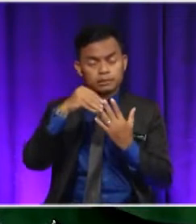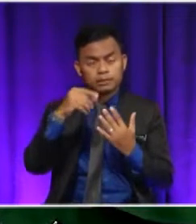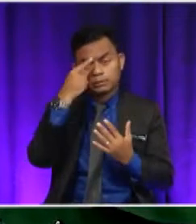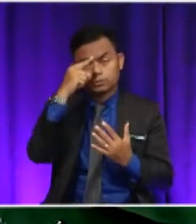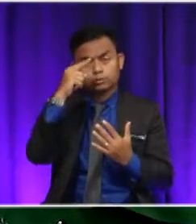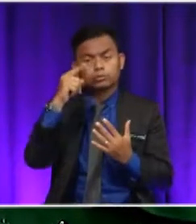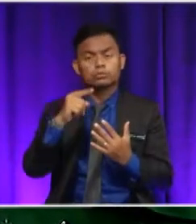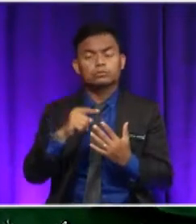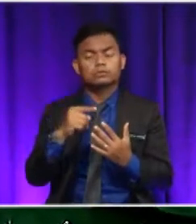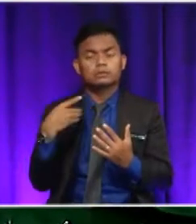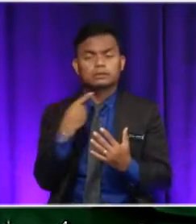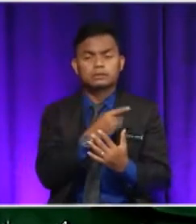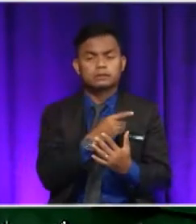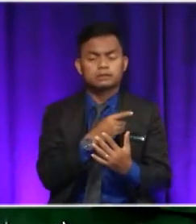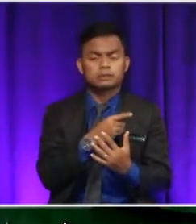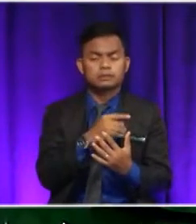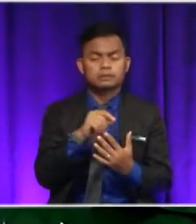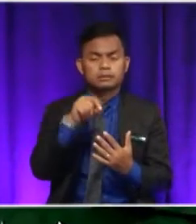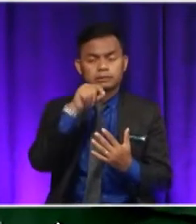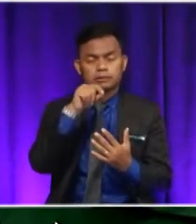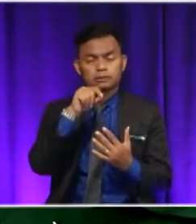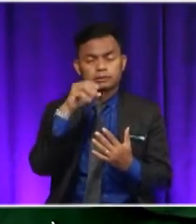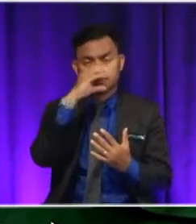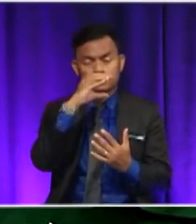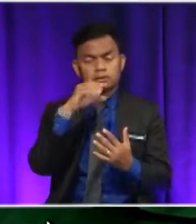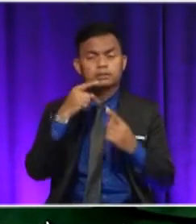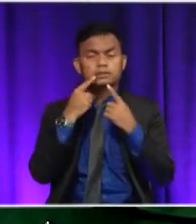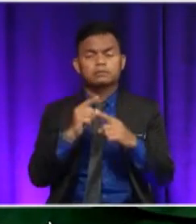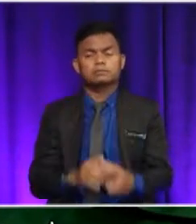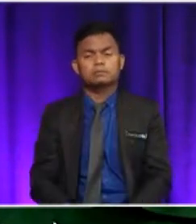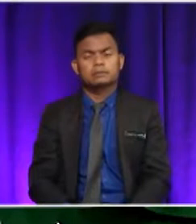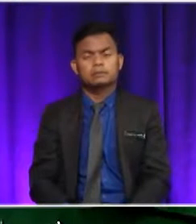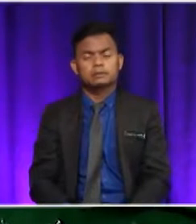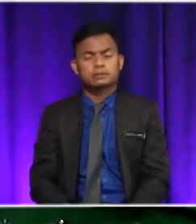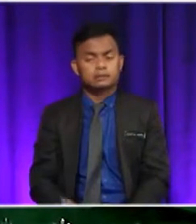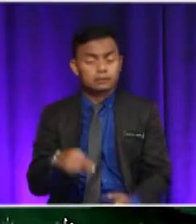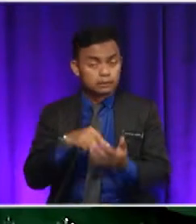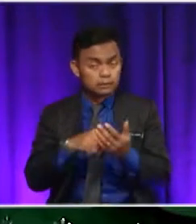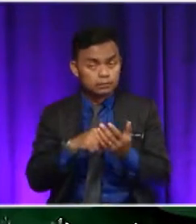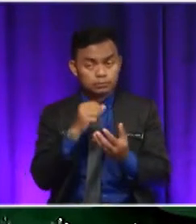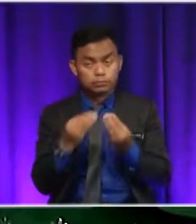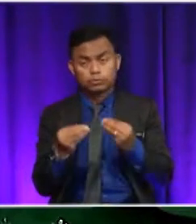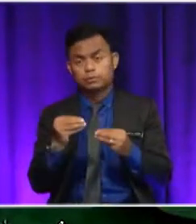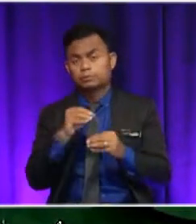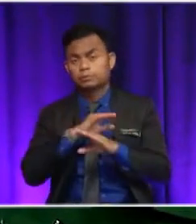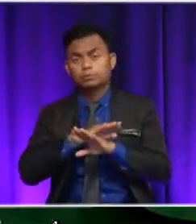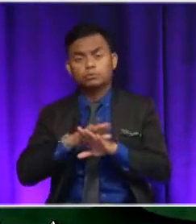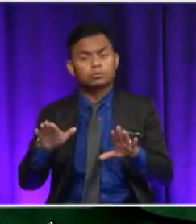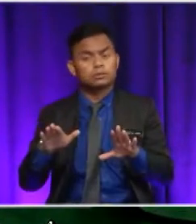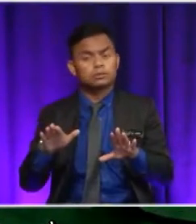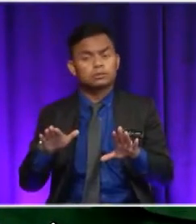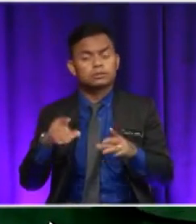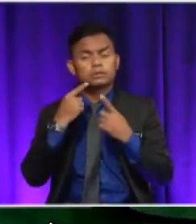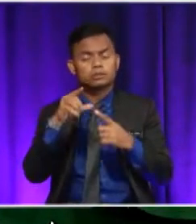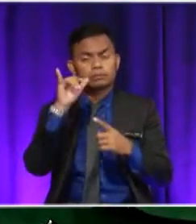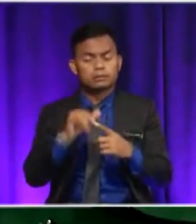the options and then, you think, this is definitely not the correct one, so you eliminate it earlier, so